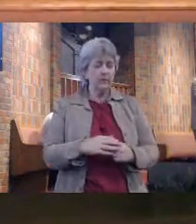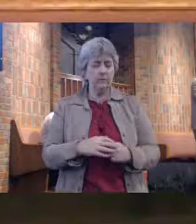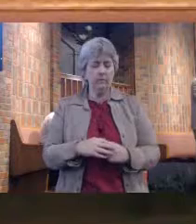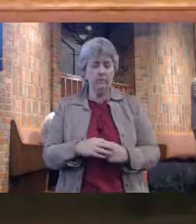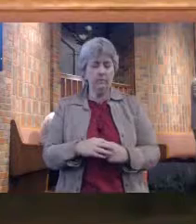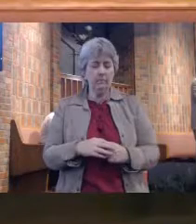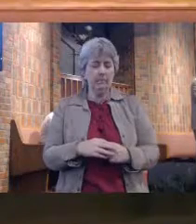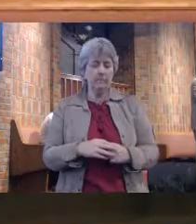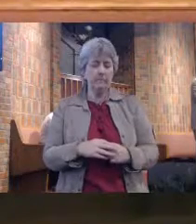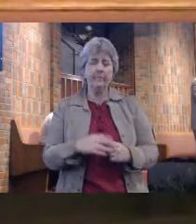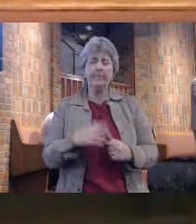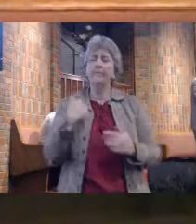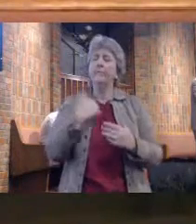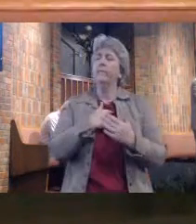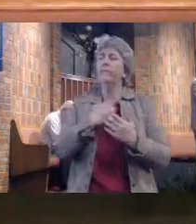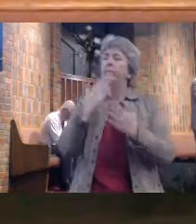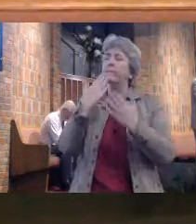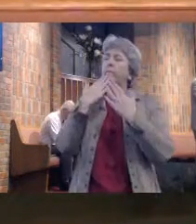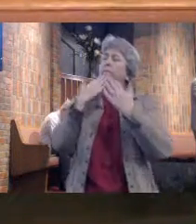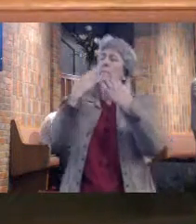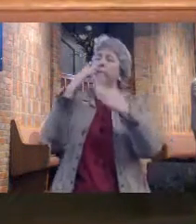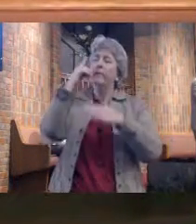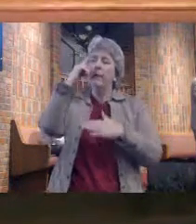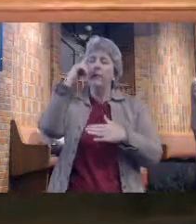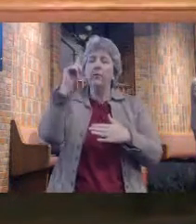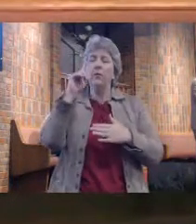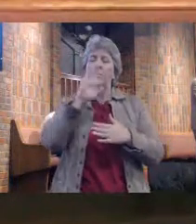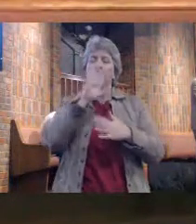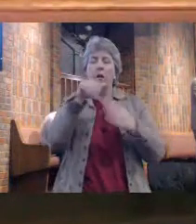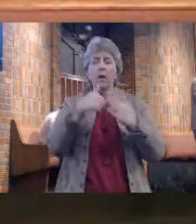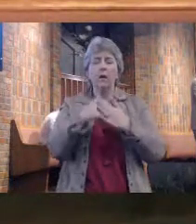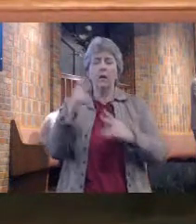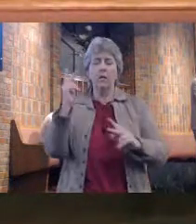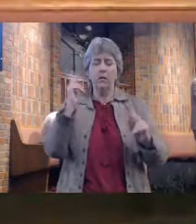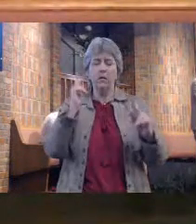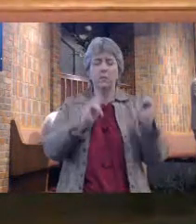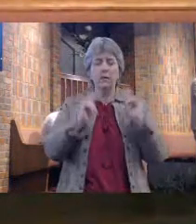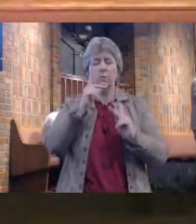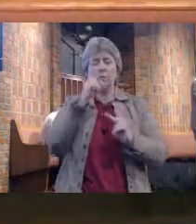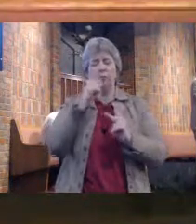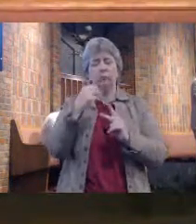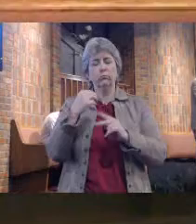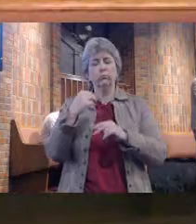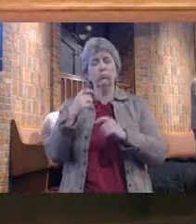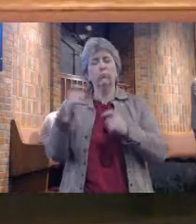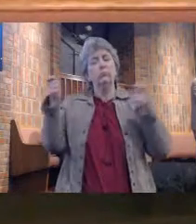And we're thankful for all those that are over certain areas.